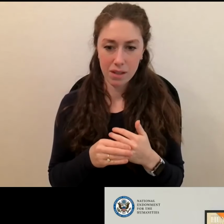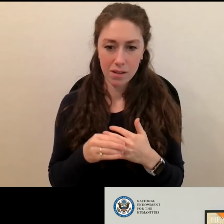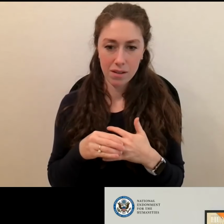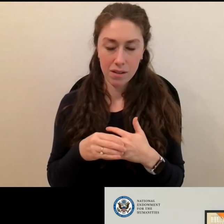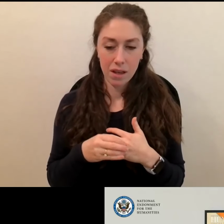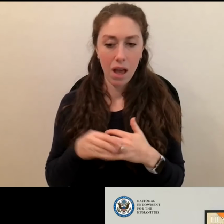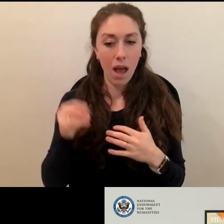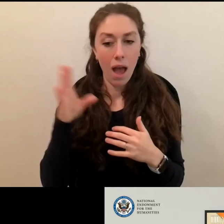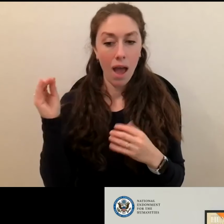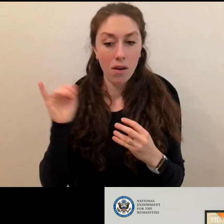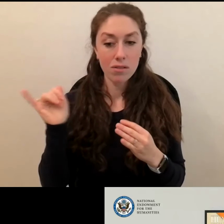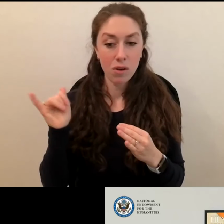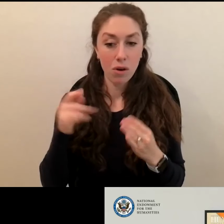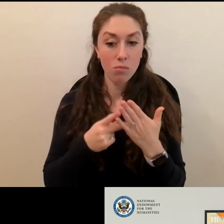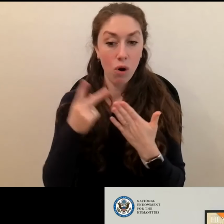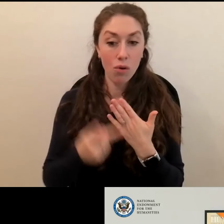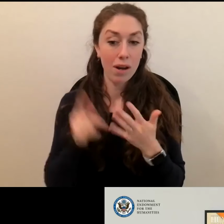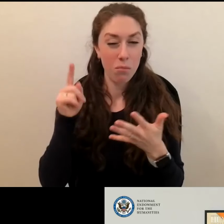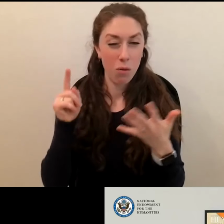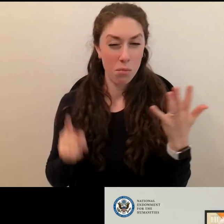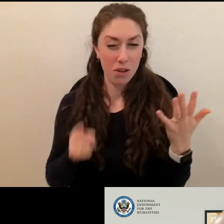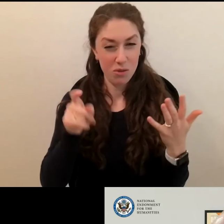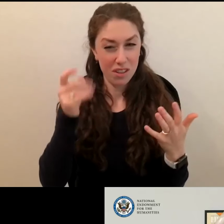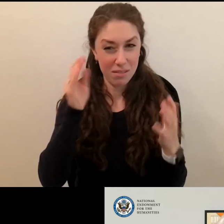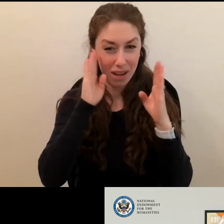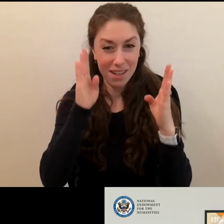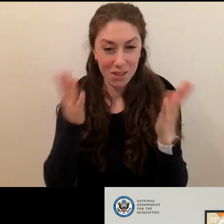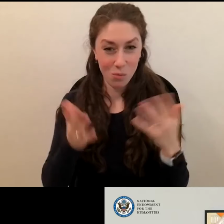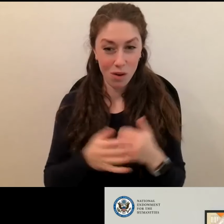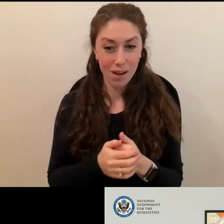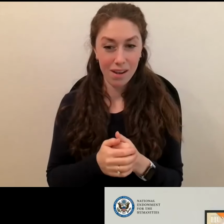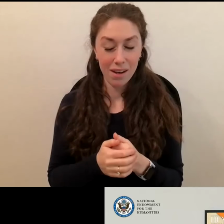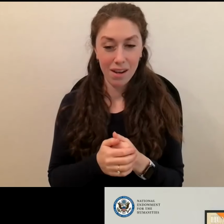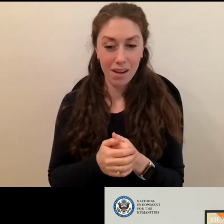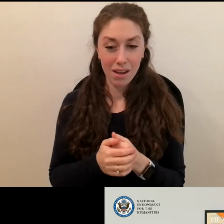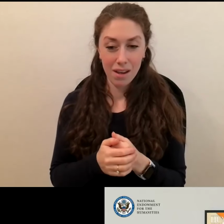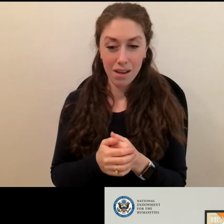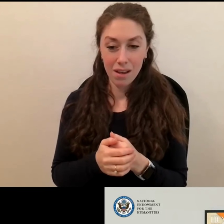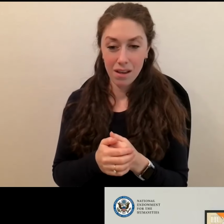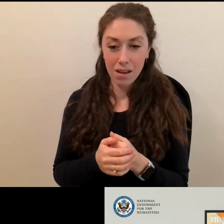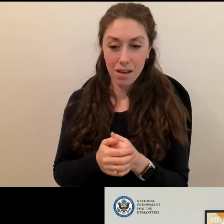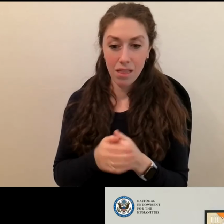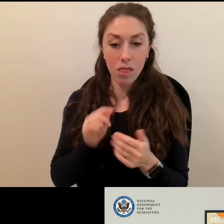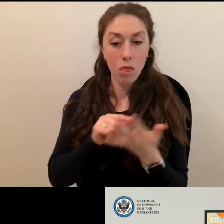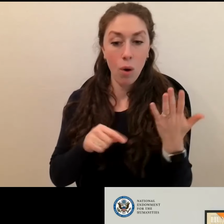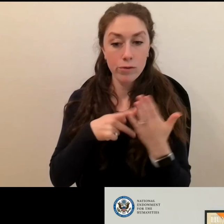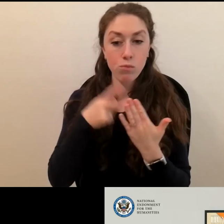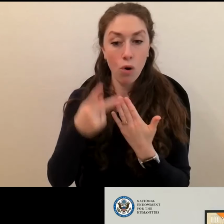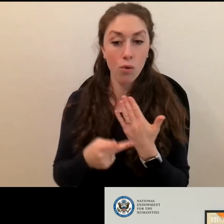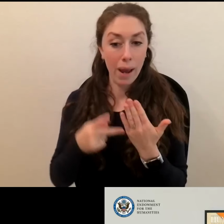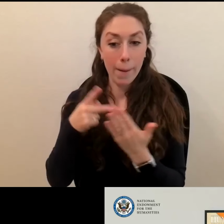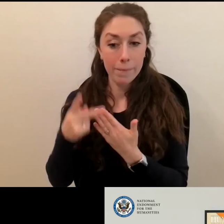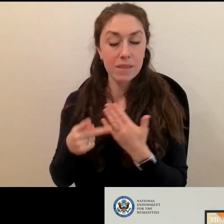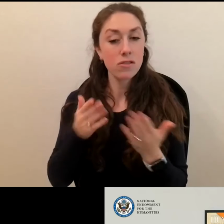of the programs that probably should be on your radar, and which is to say that these programs serve a number